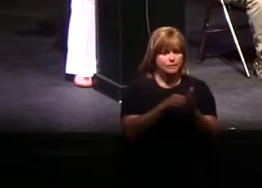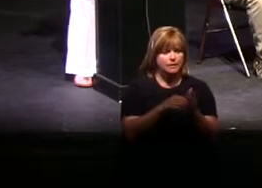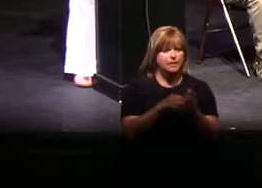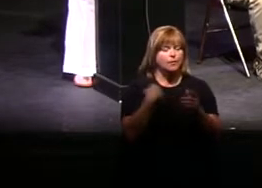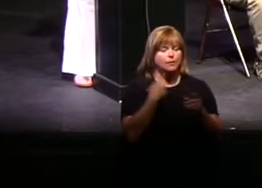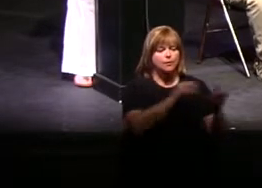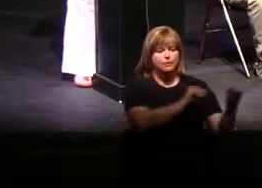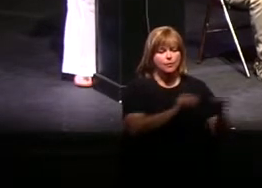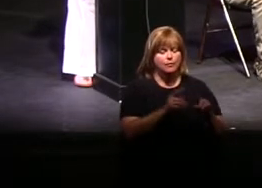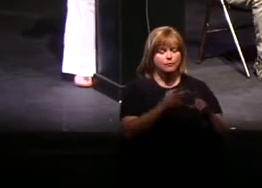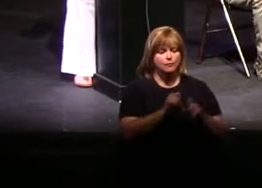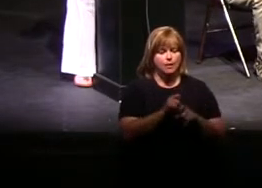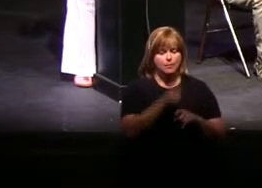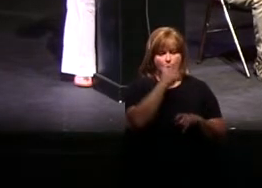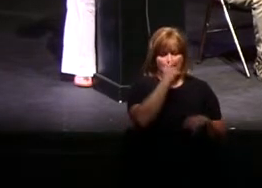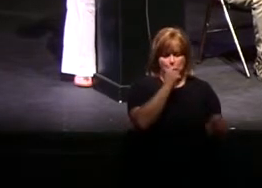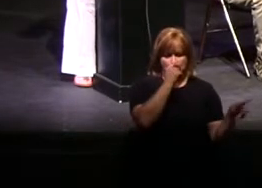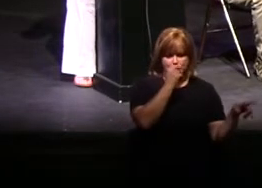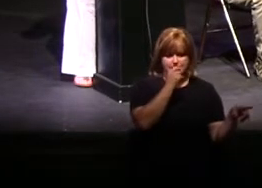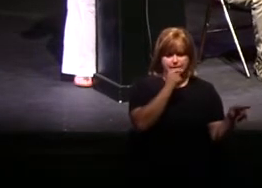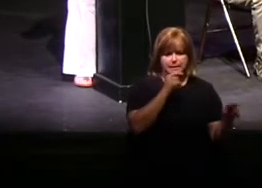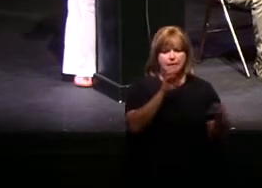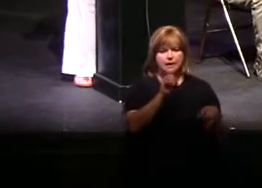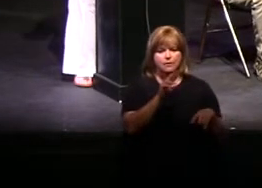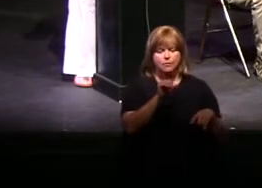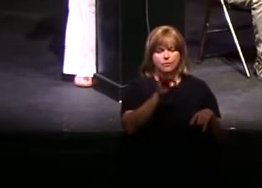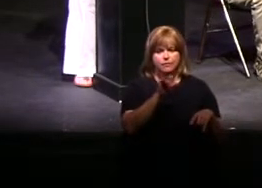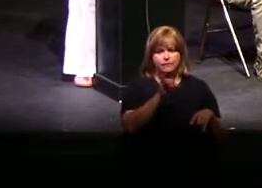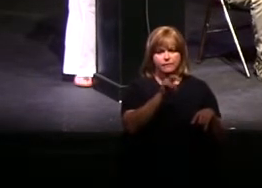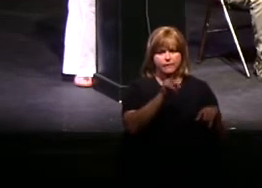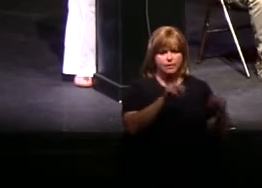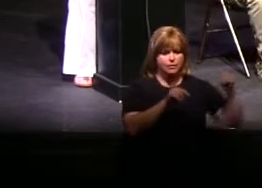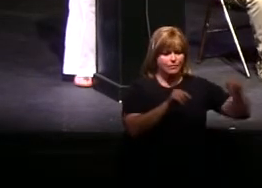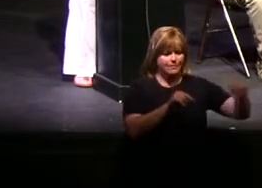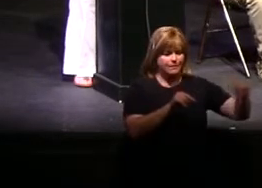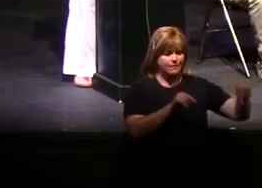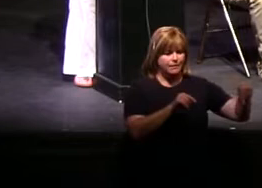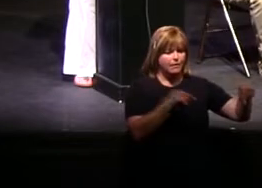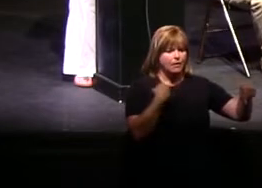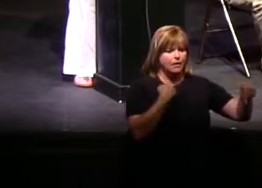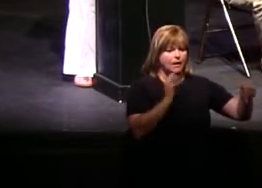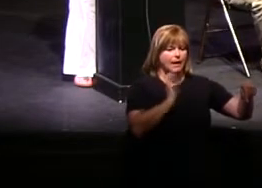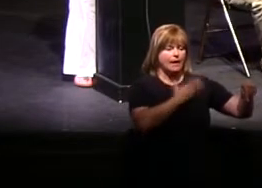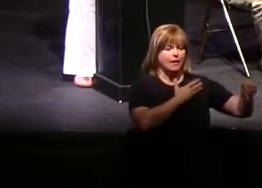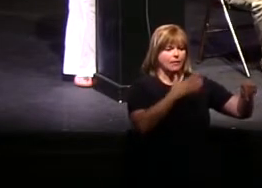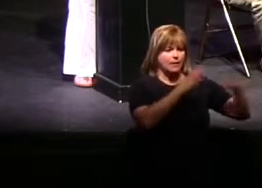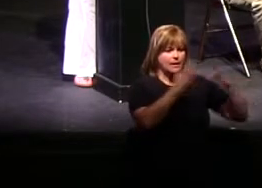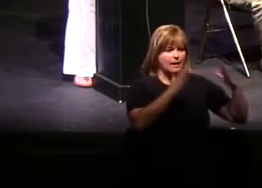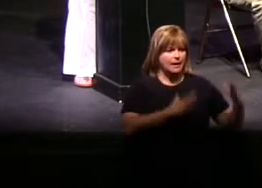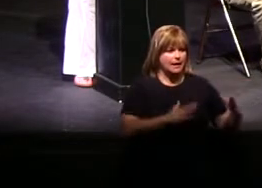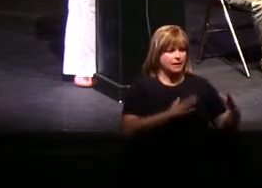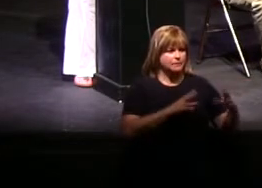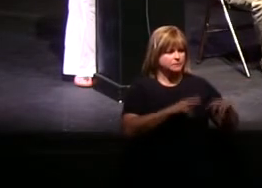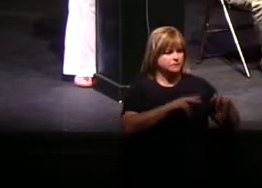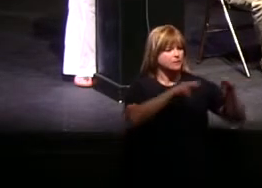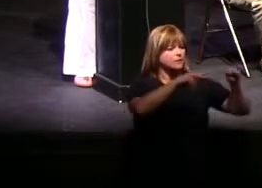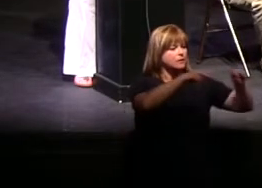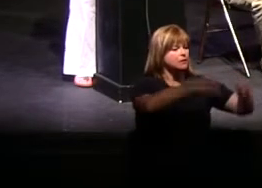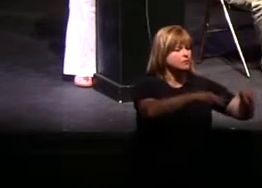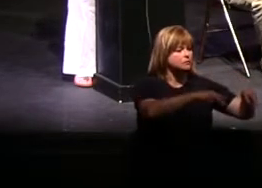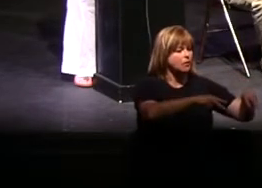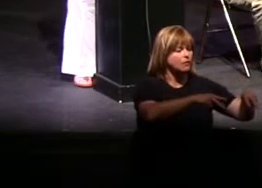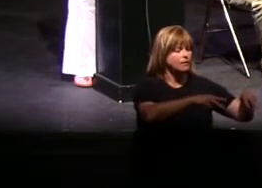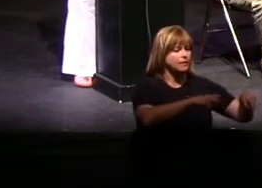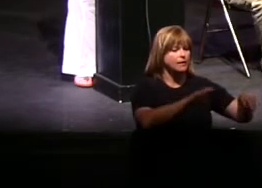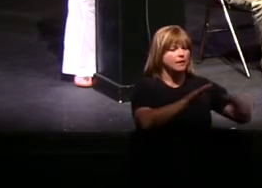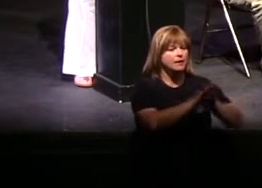Idaho, which is between Lewiston and Orfino on Highway 12. Our house there looked directly over the Clearwater River, and we